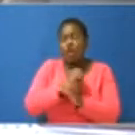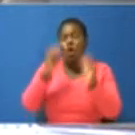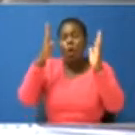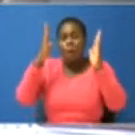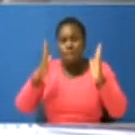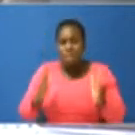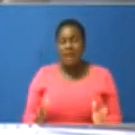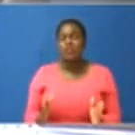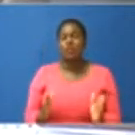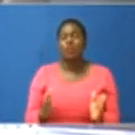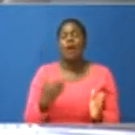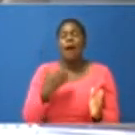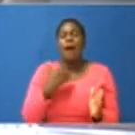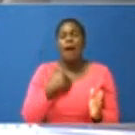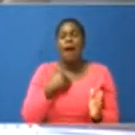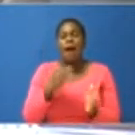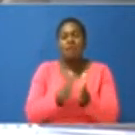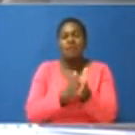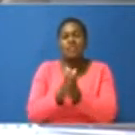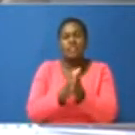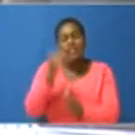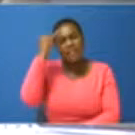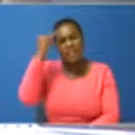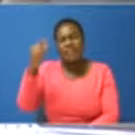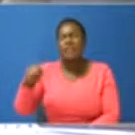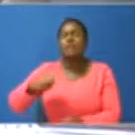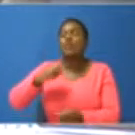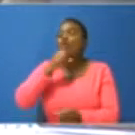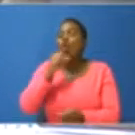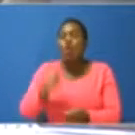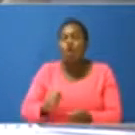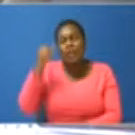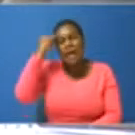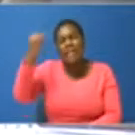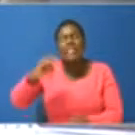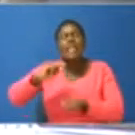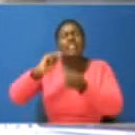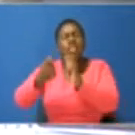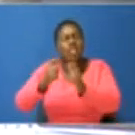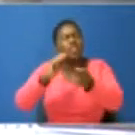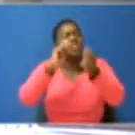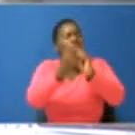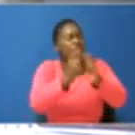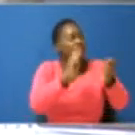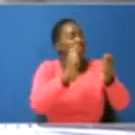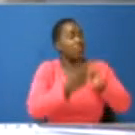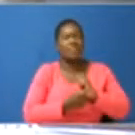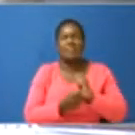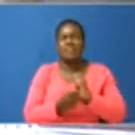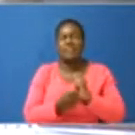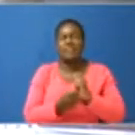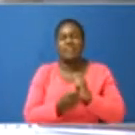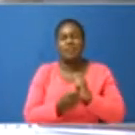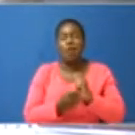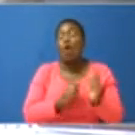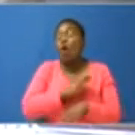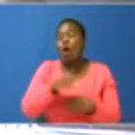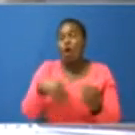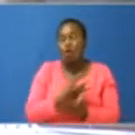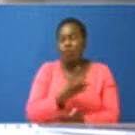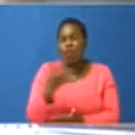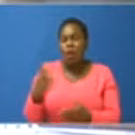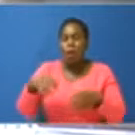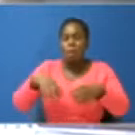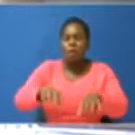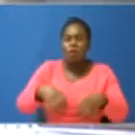came up came out with any any interesting idea they're they're recycling old ideas and in a very very shallow way across board you don't think a